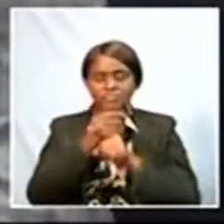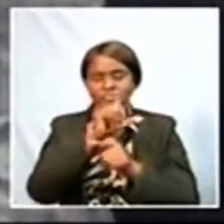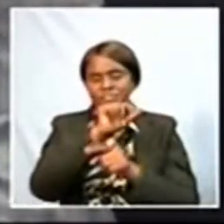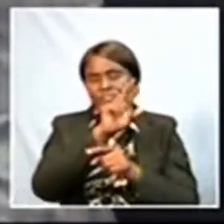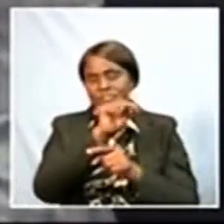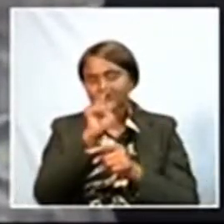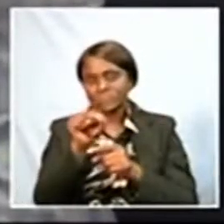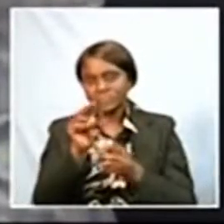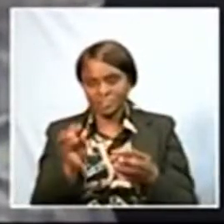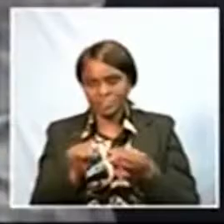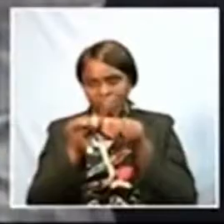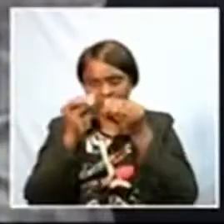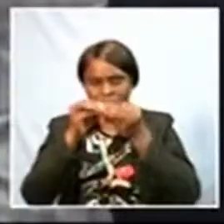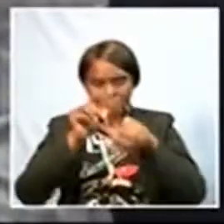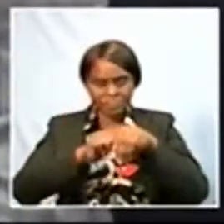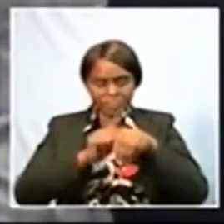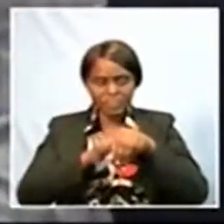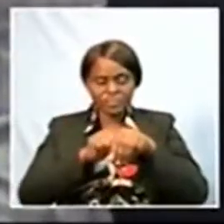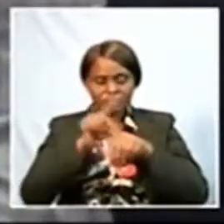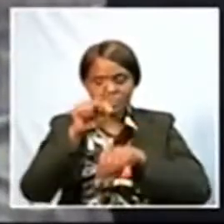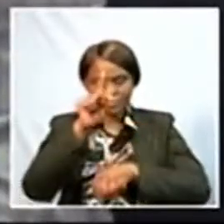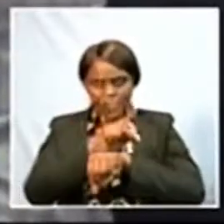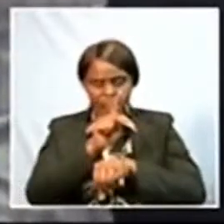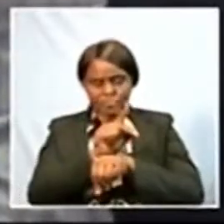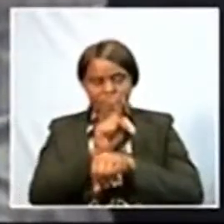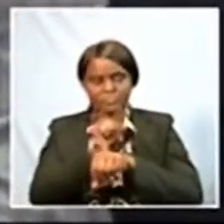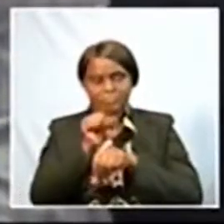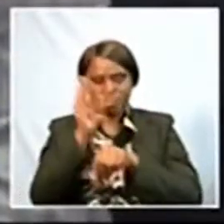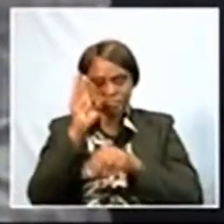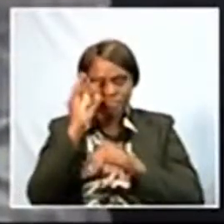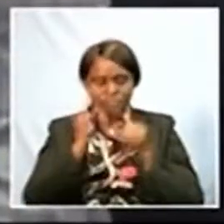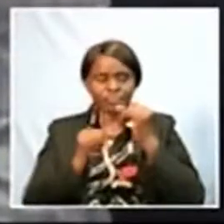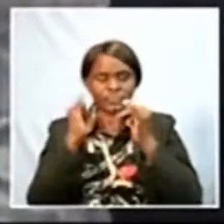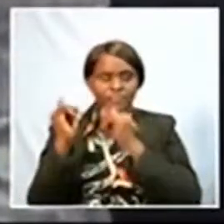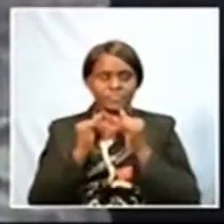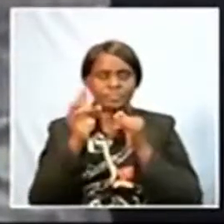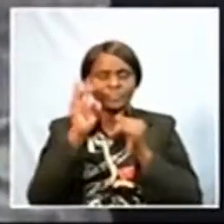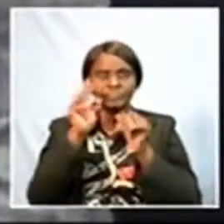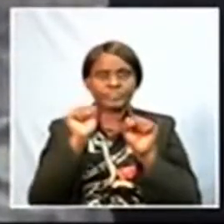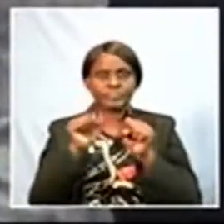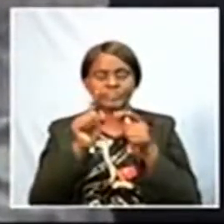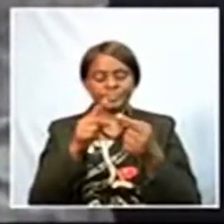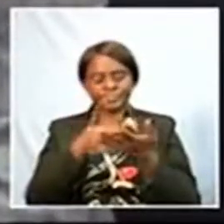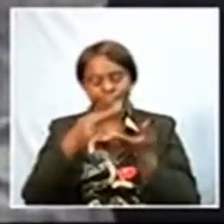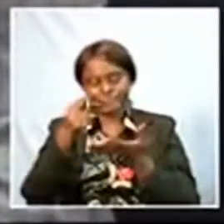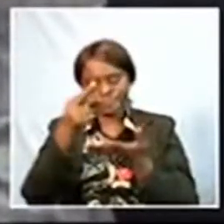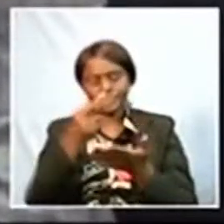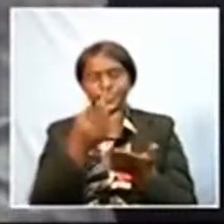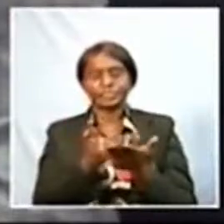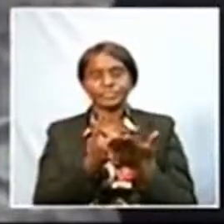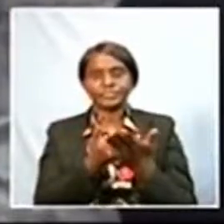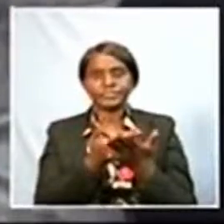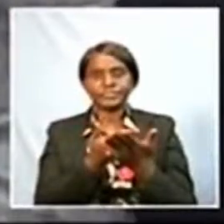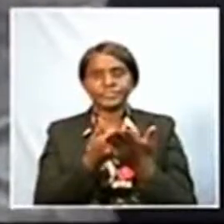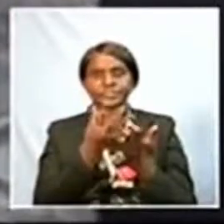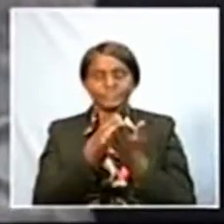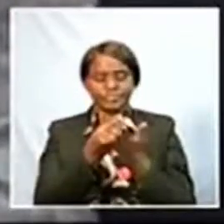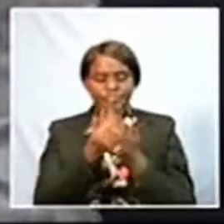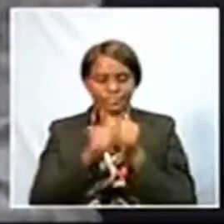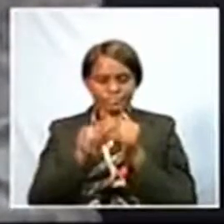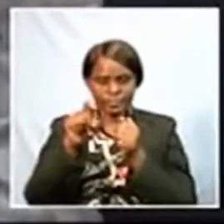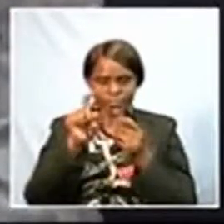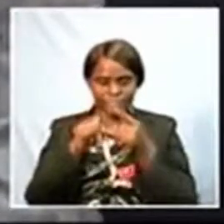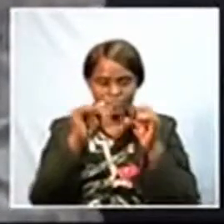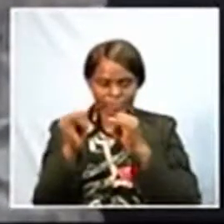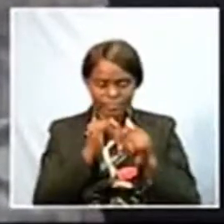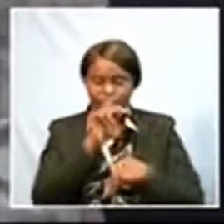2022. So by the time the project will be implemented, we'll be able to raise the funds required to implement